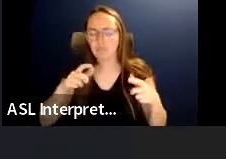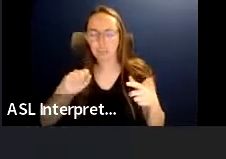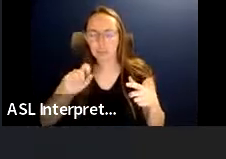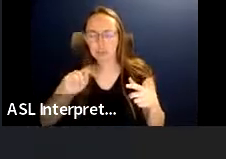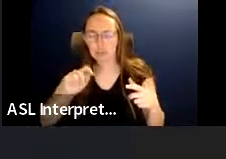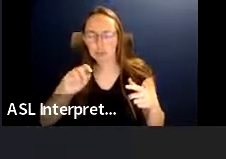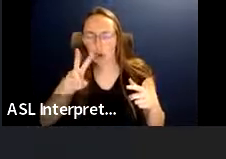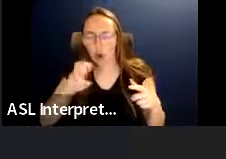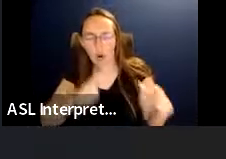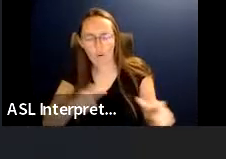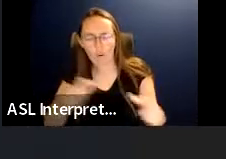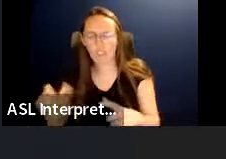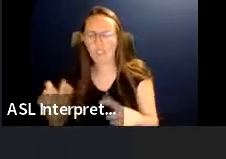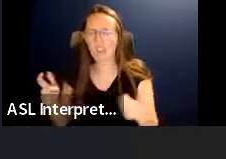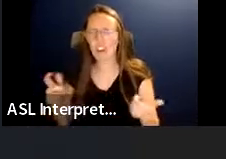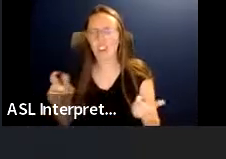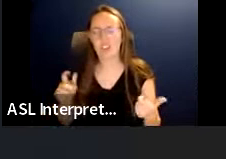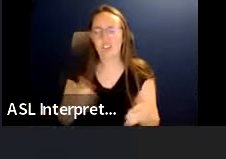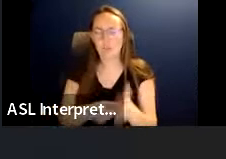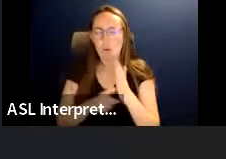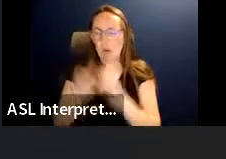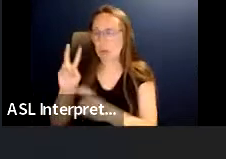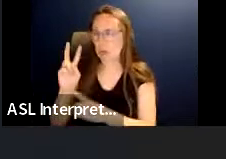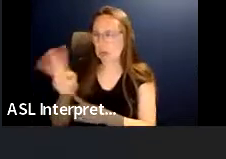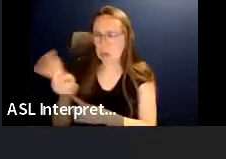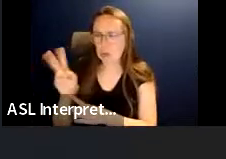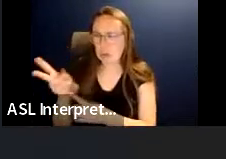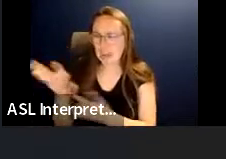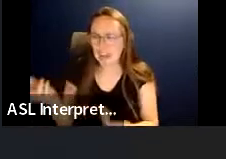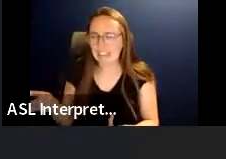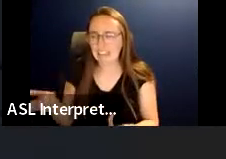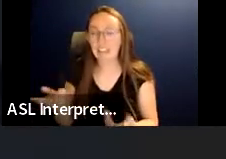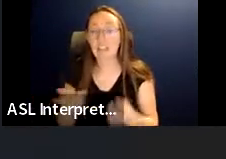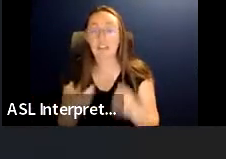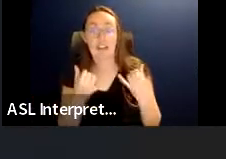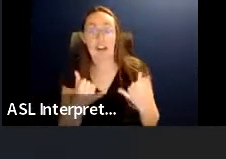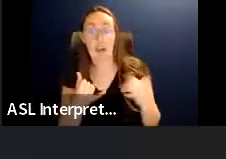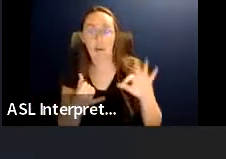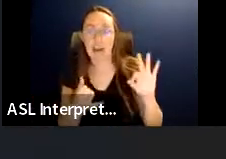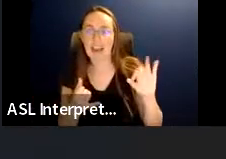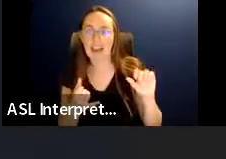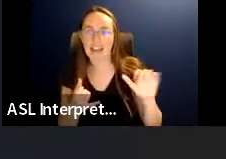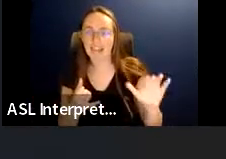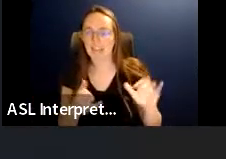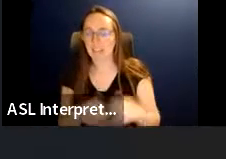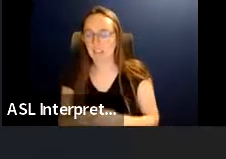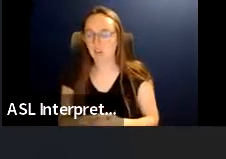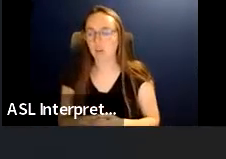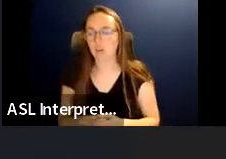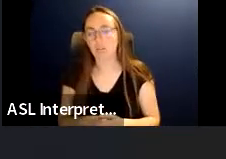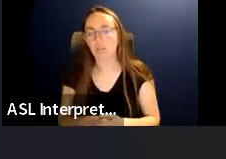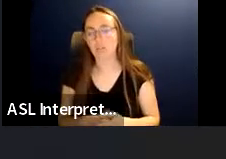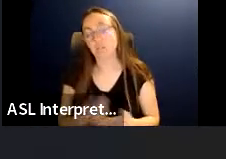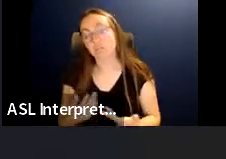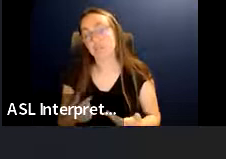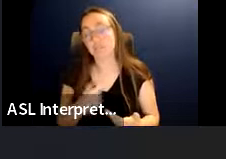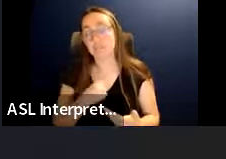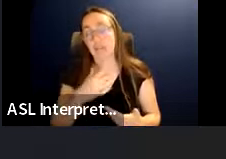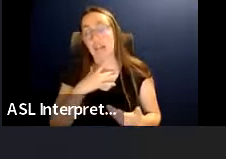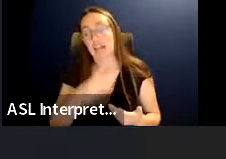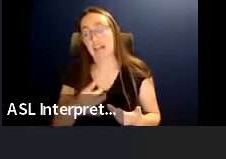was really, it took like 2 minutes versus 9 seconds. So I really like